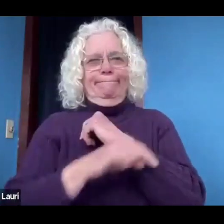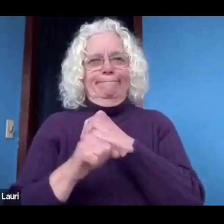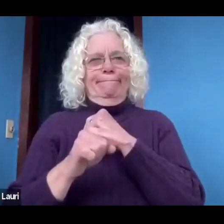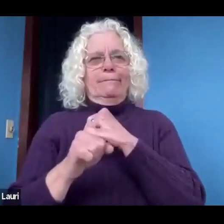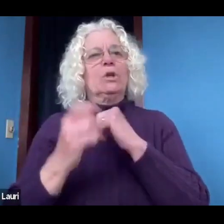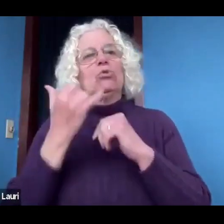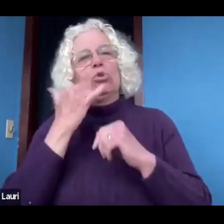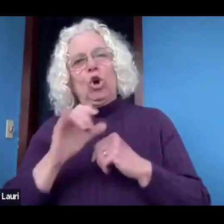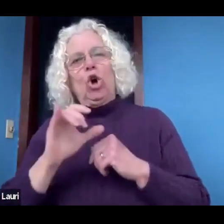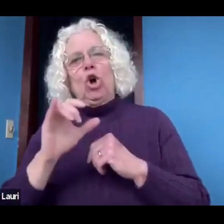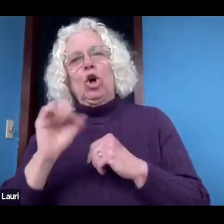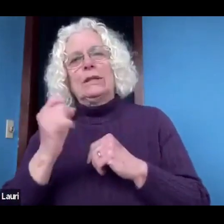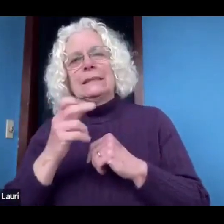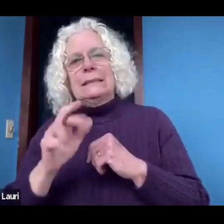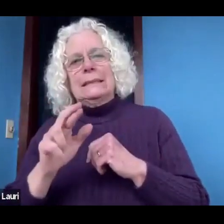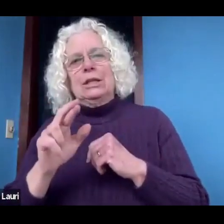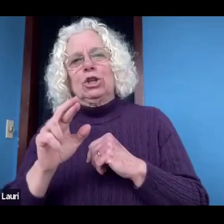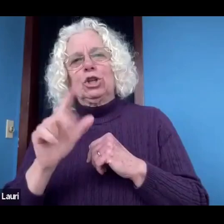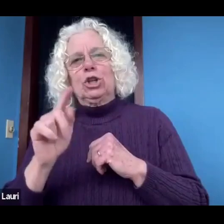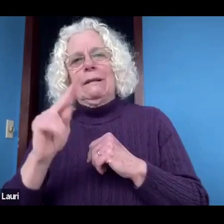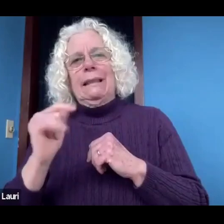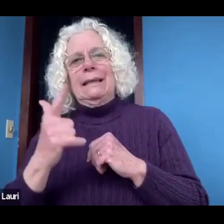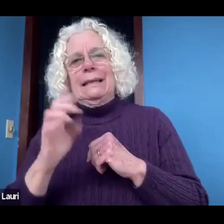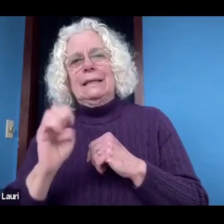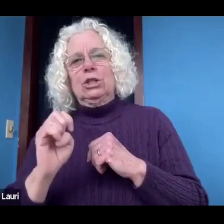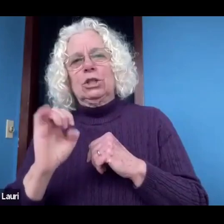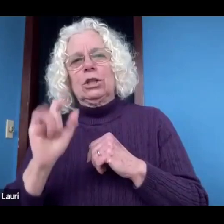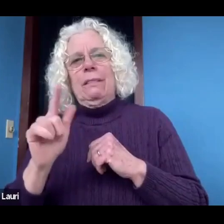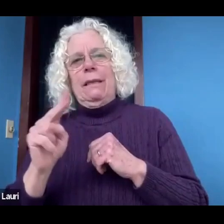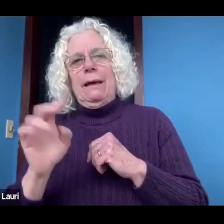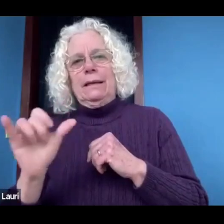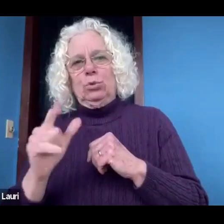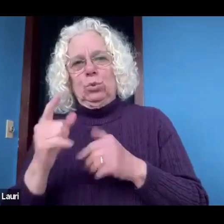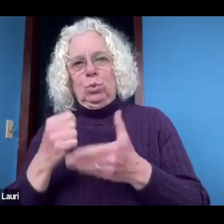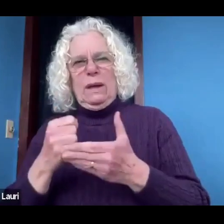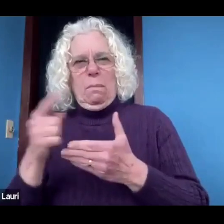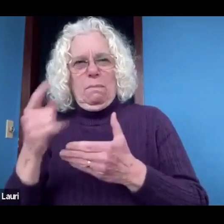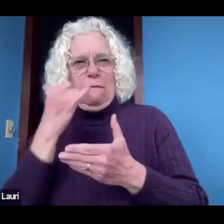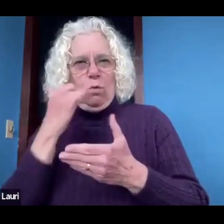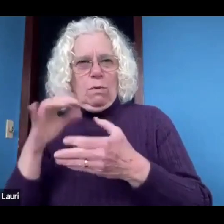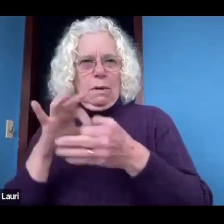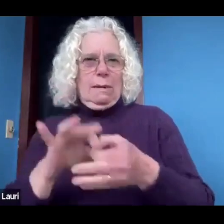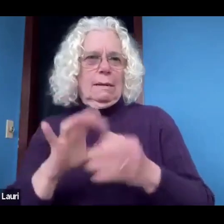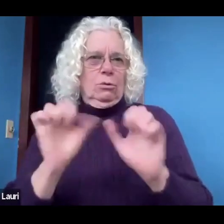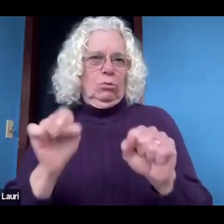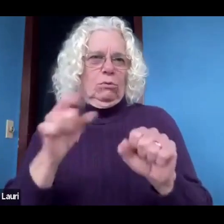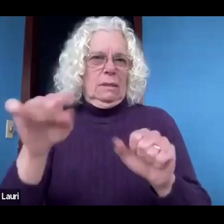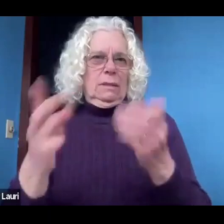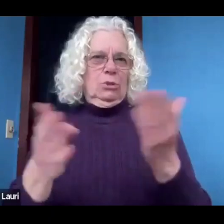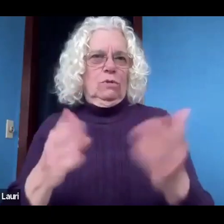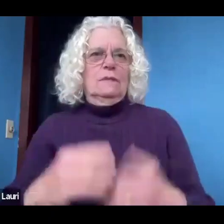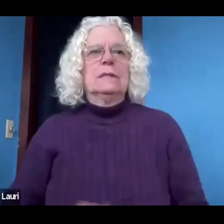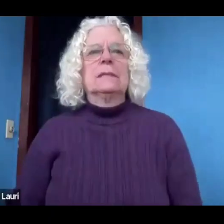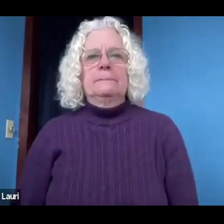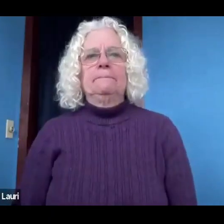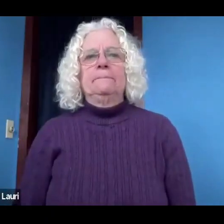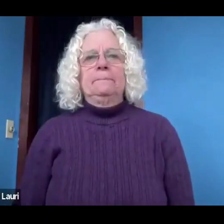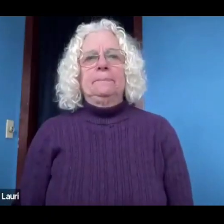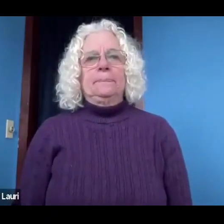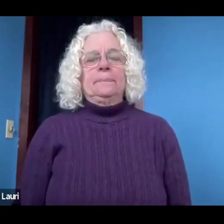Linkage Line, and that service can connect to these services as well and help with